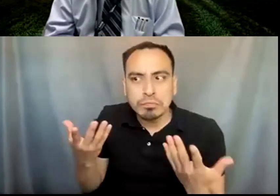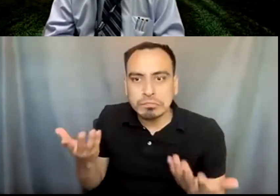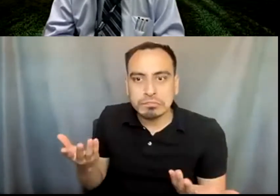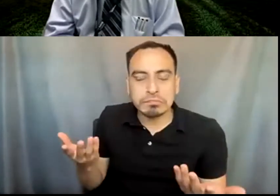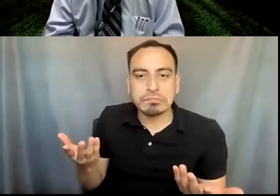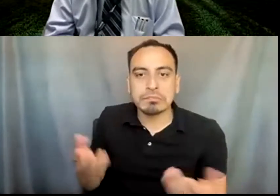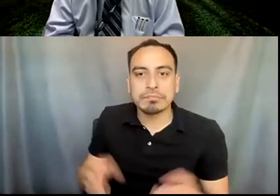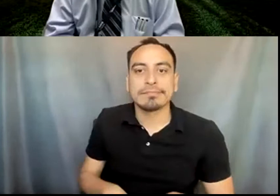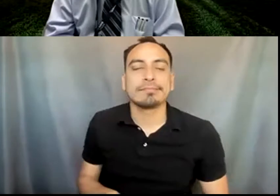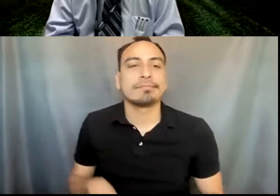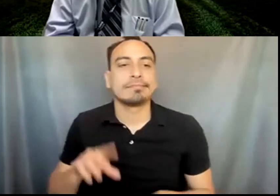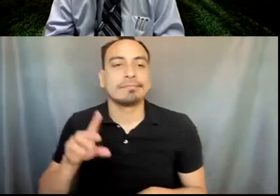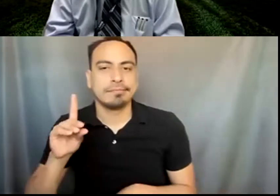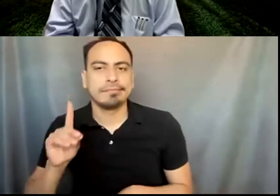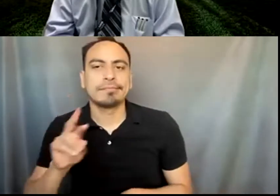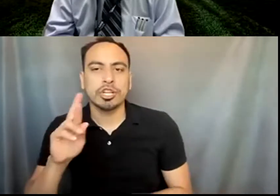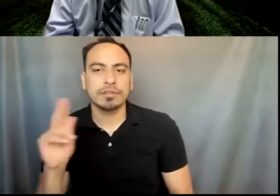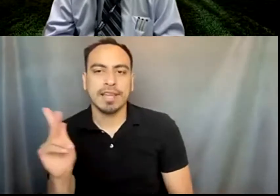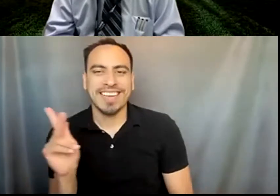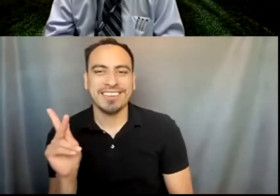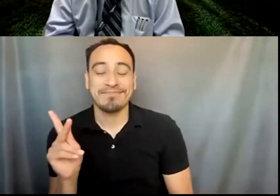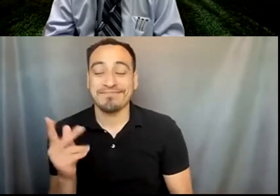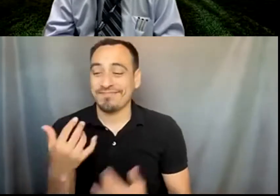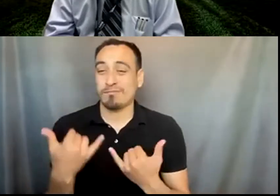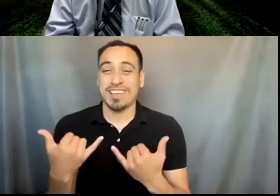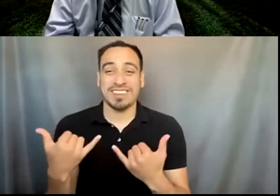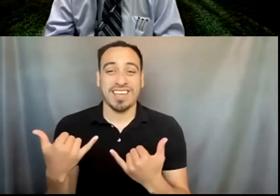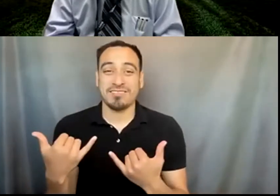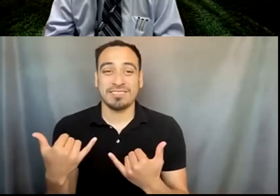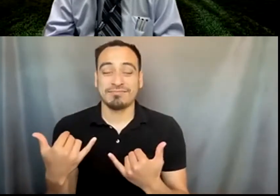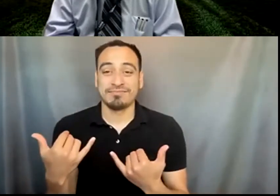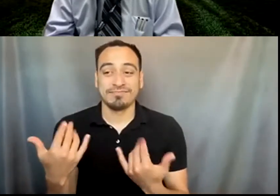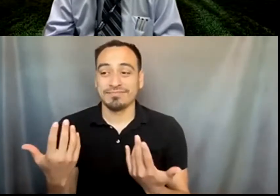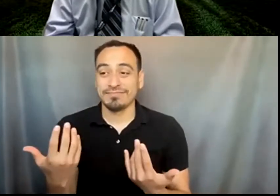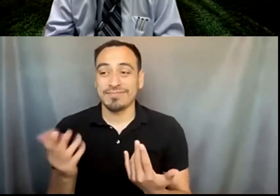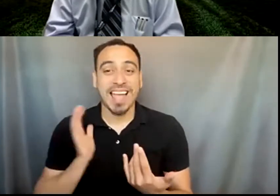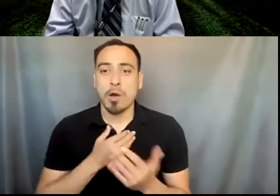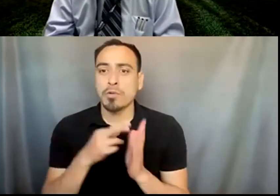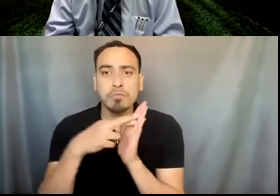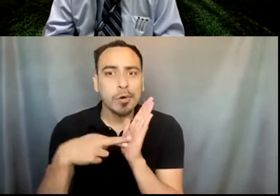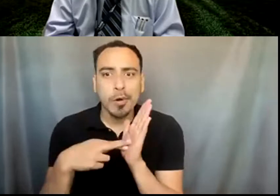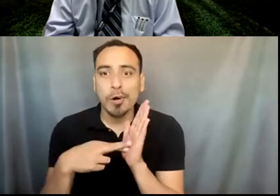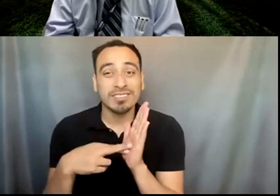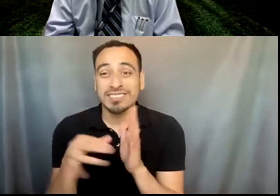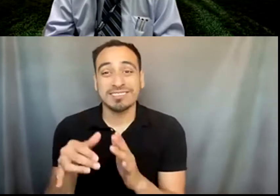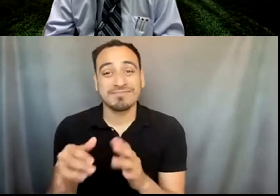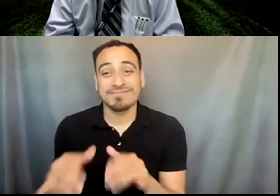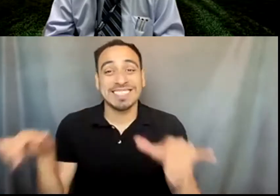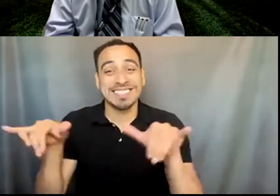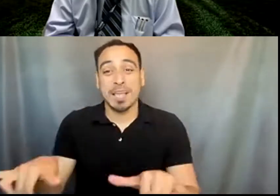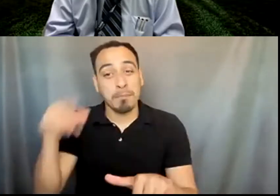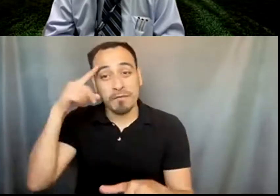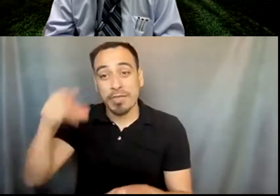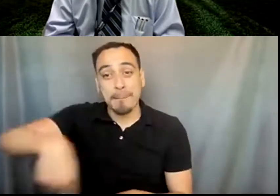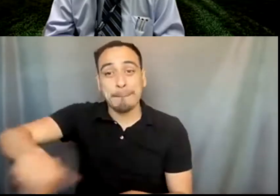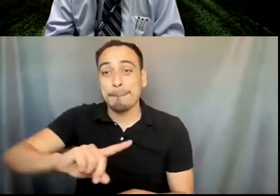So right now, the same protocols that we've had in terms of stay home if you're sick, symptom